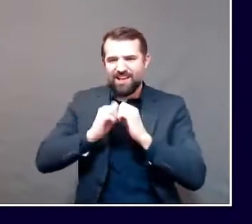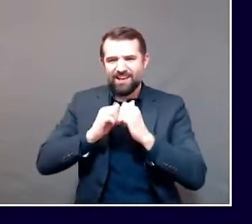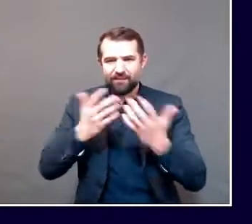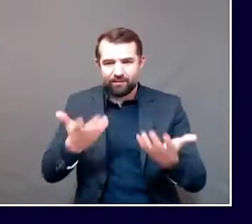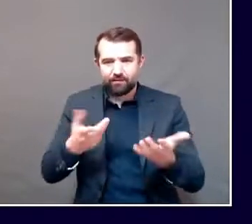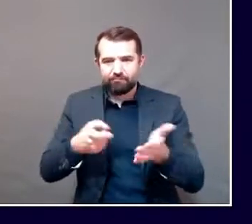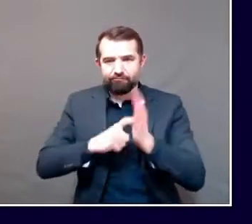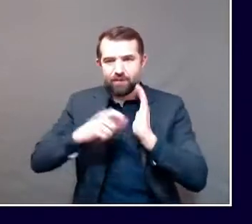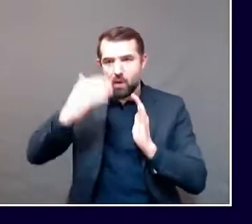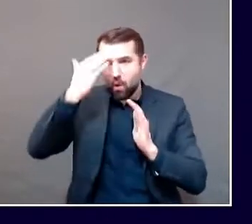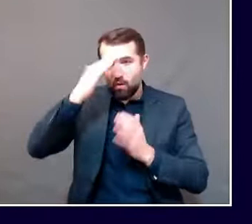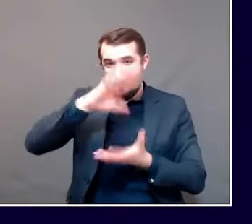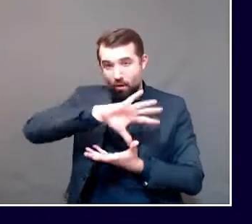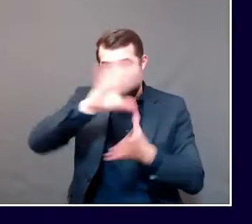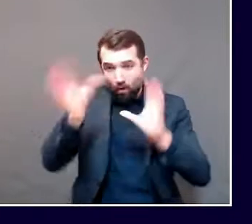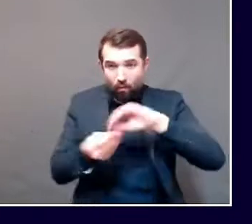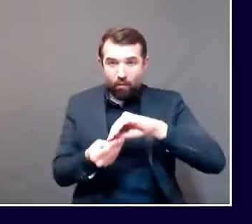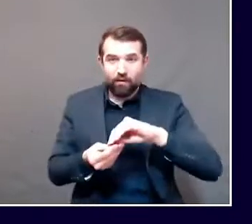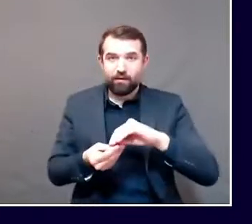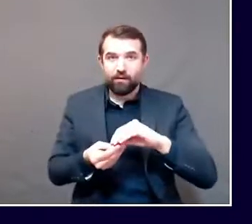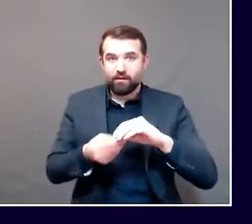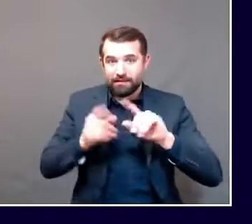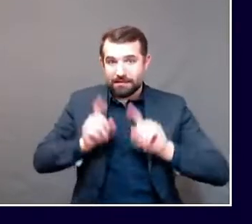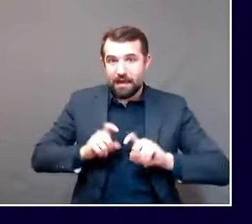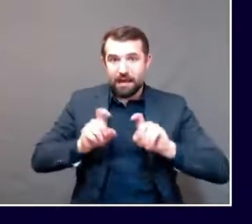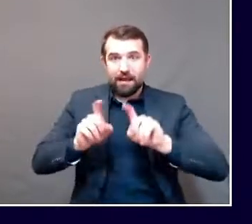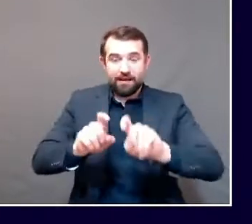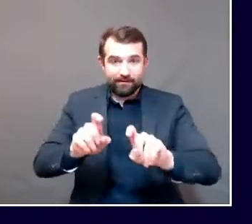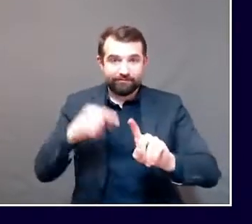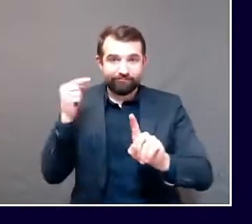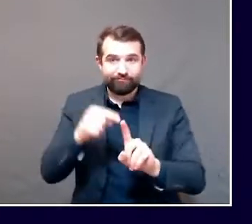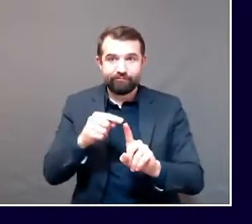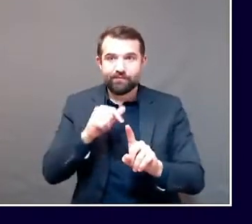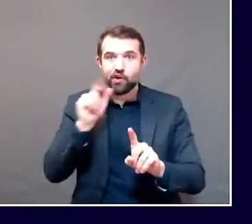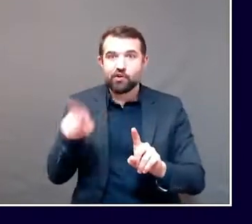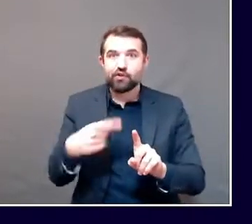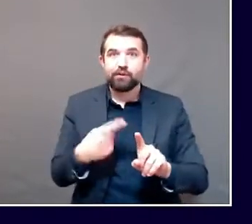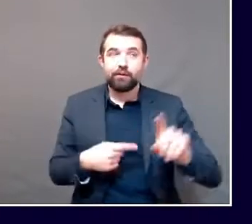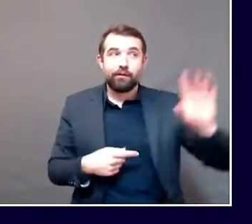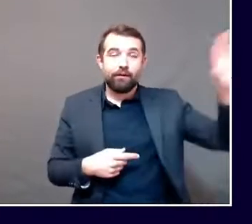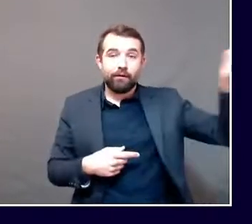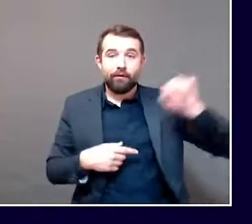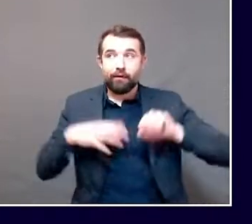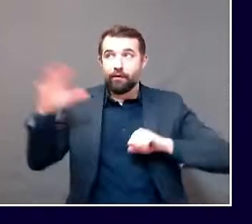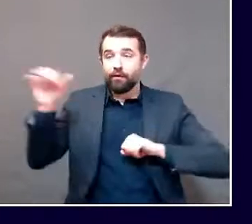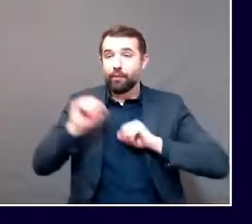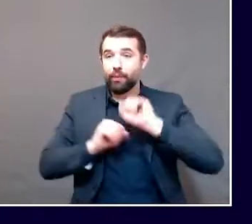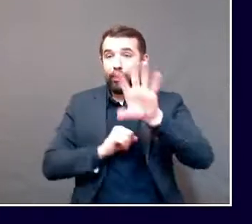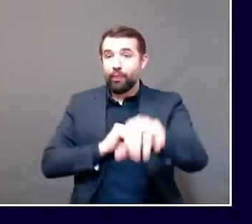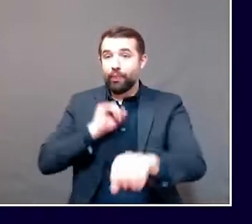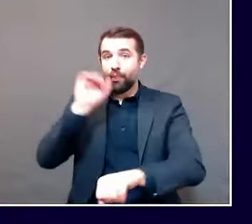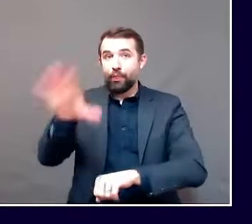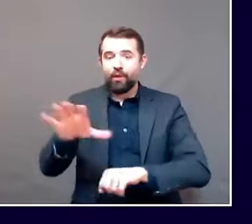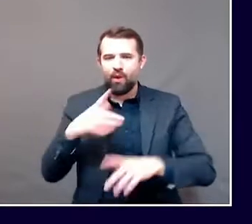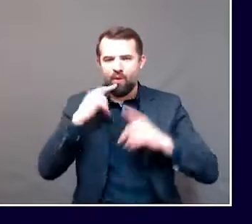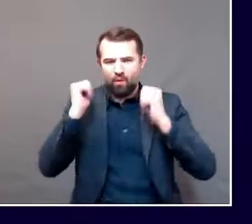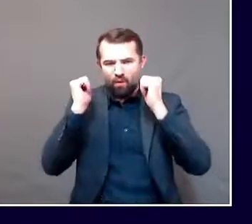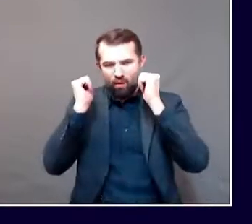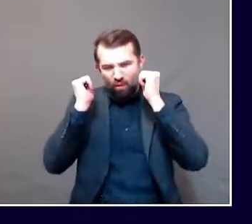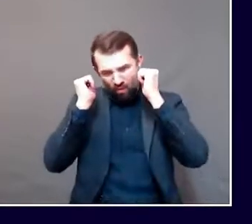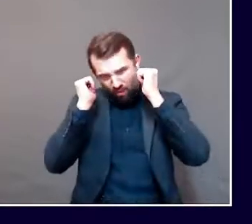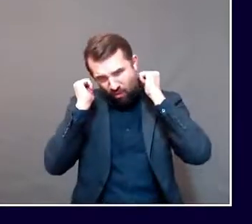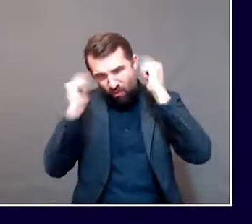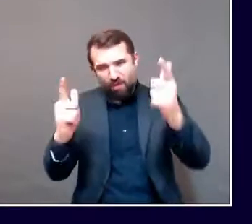only getting selective reporting from different quadrants and different precincts, the positivity rate loses its meaning.